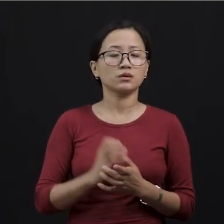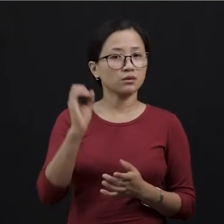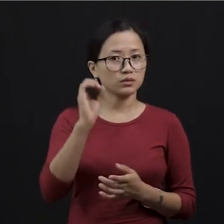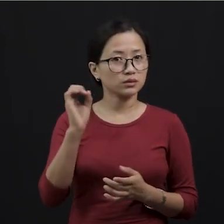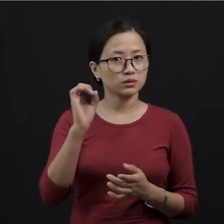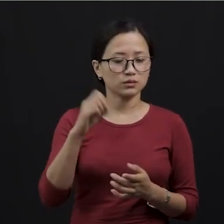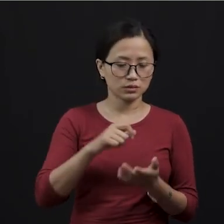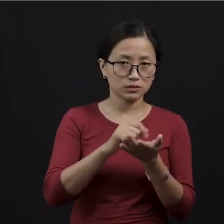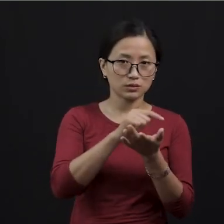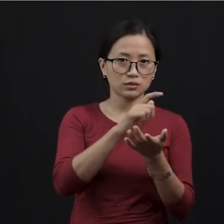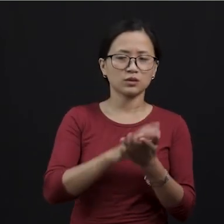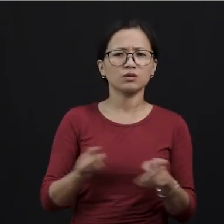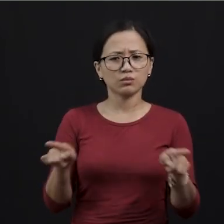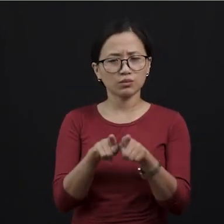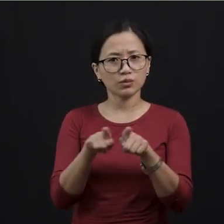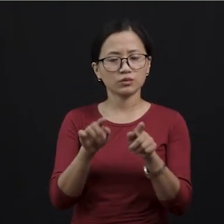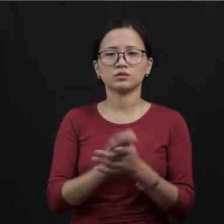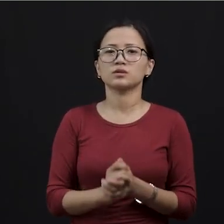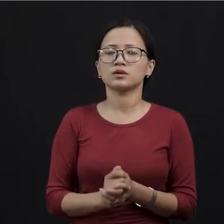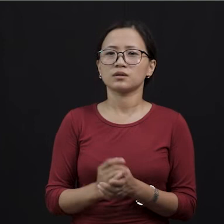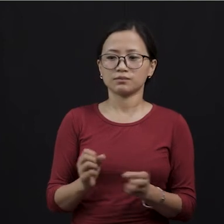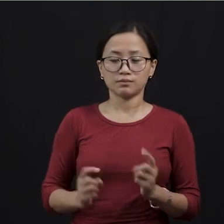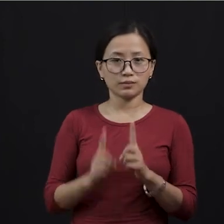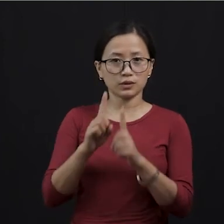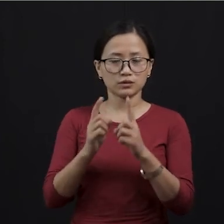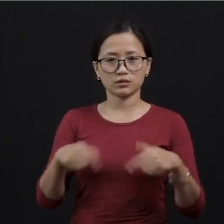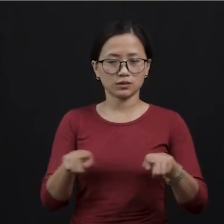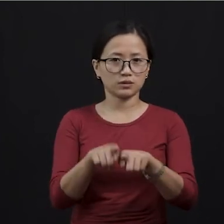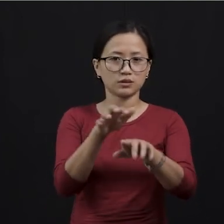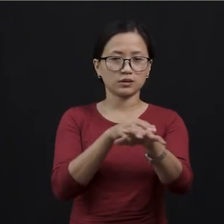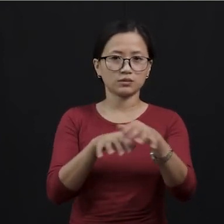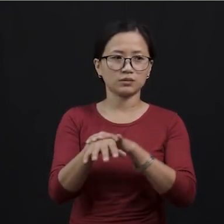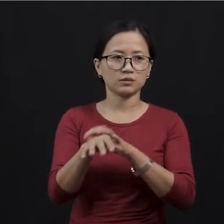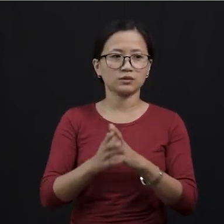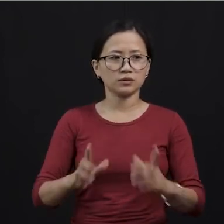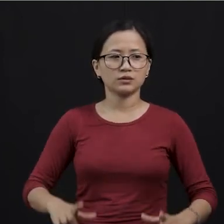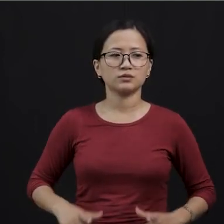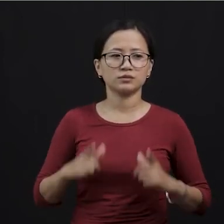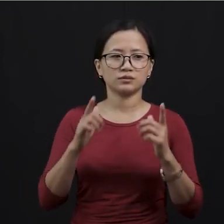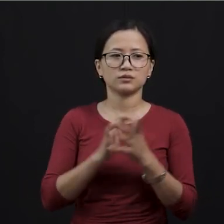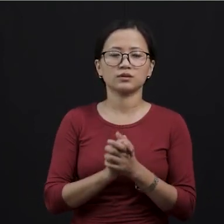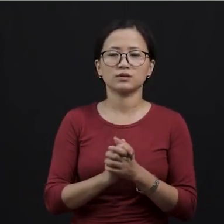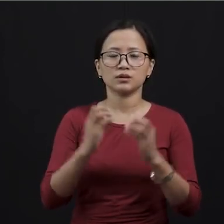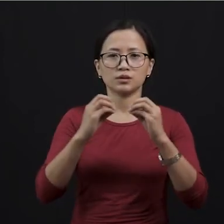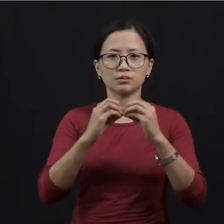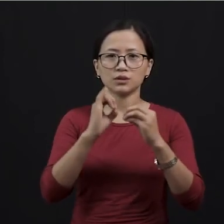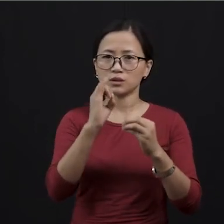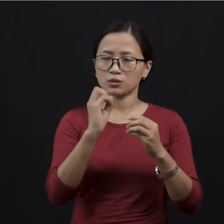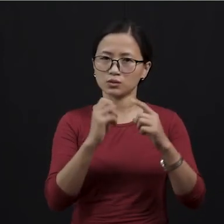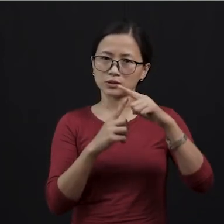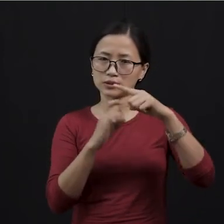organisms, both plants and animals. Living in a habitat are its biotic components. Say